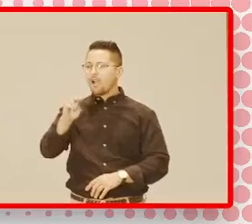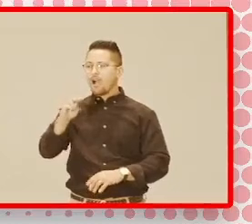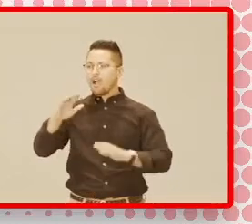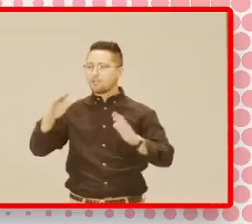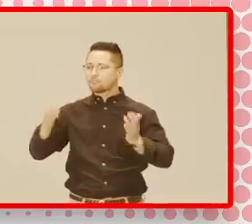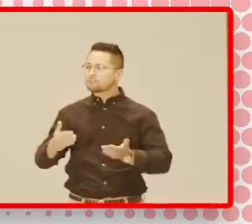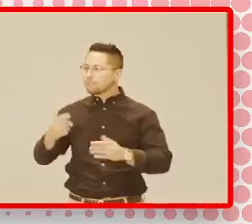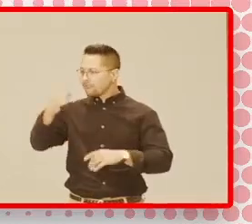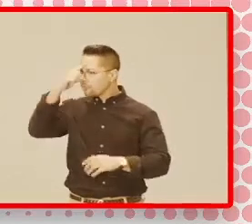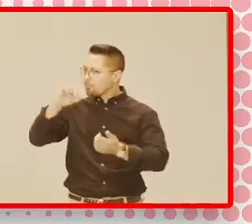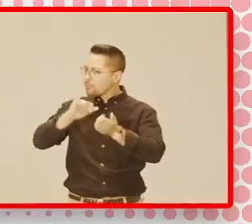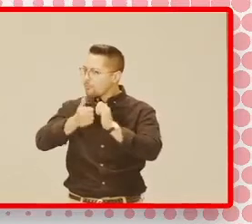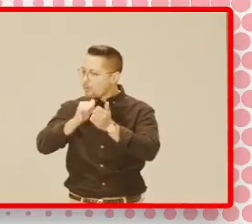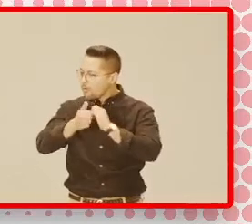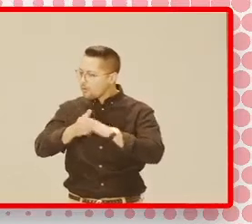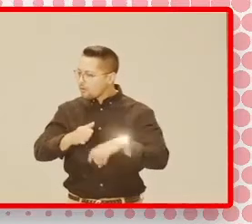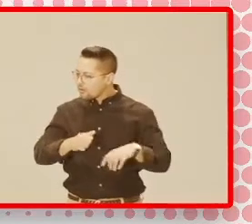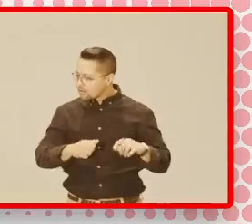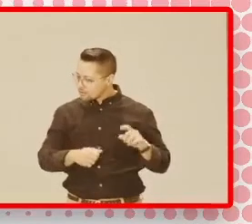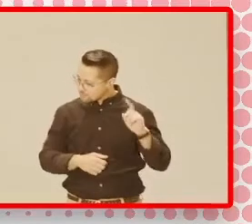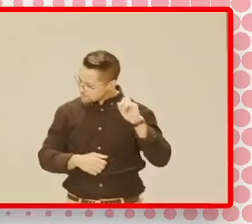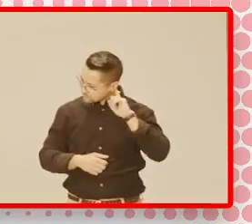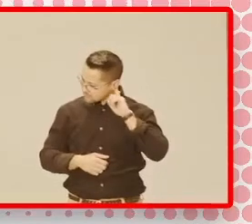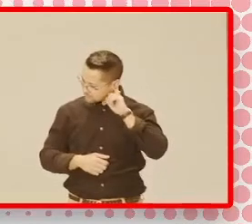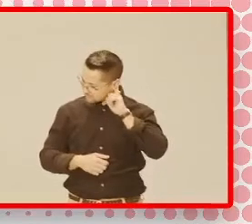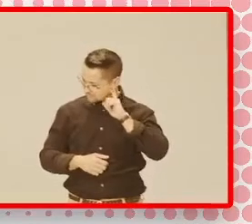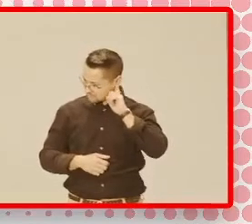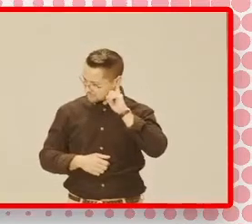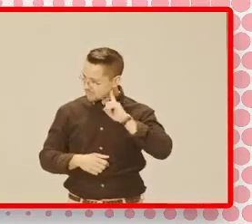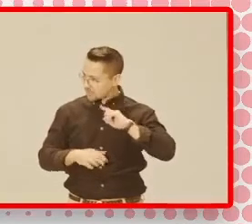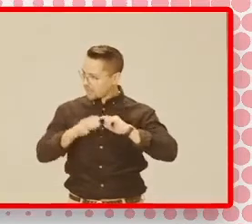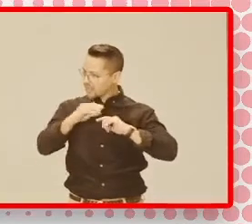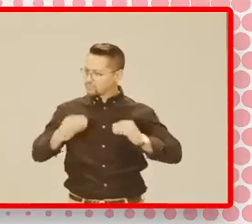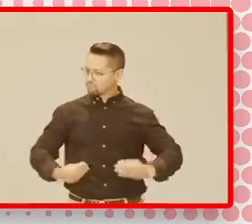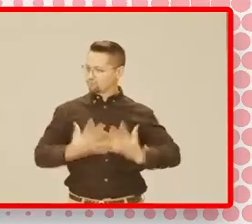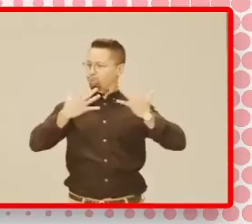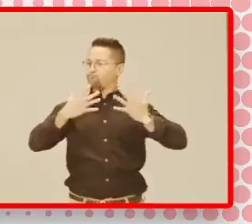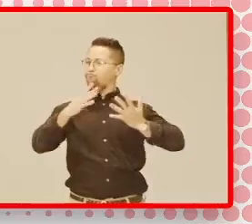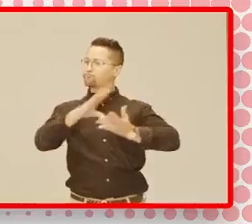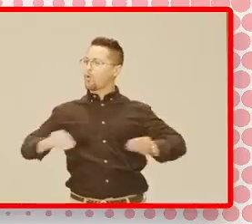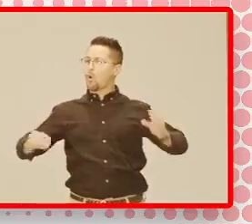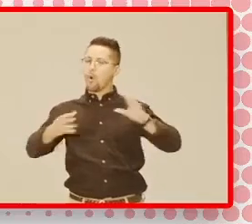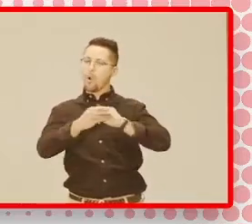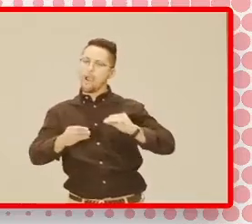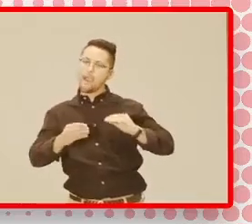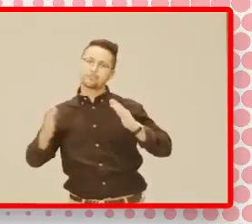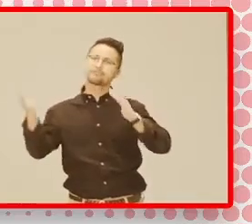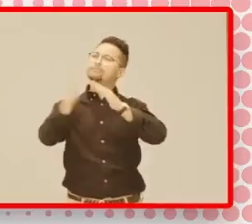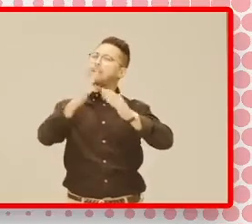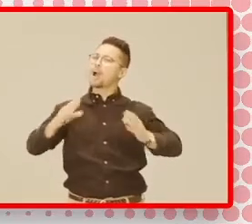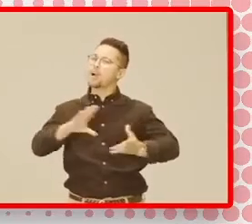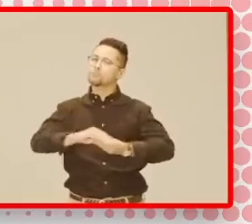Australian Inspirational Story of the Year.